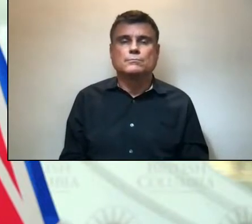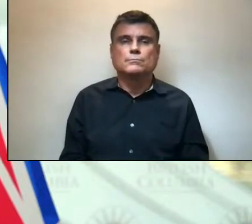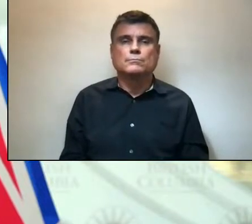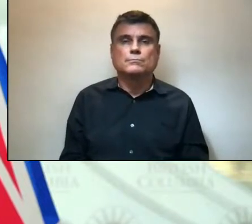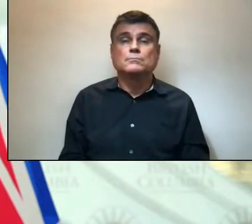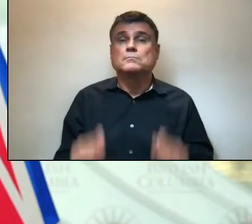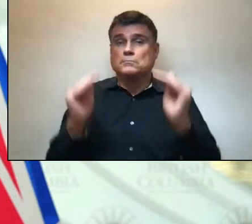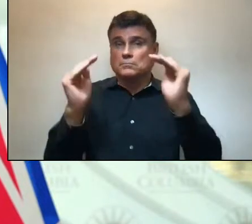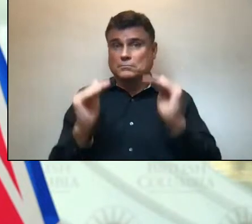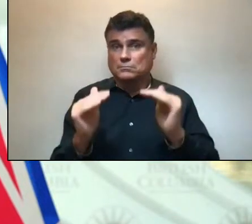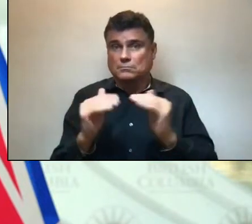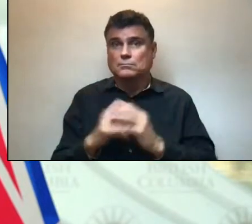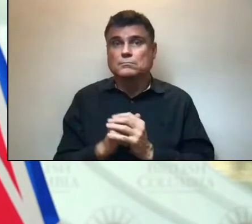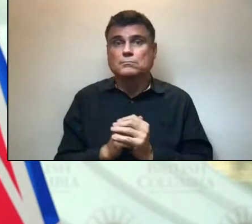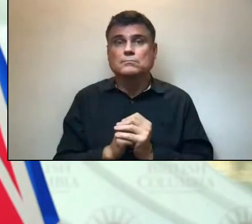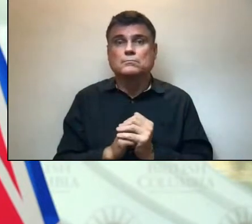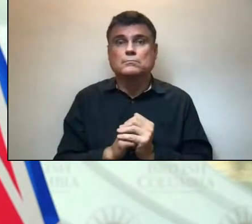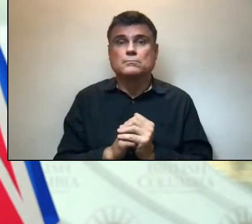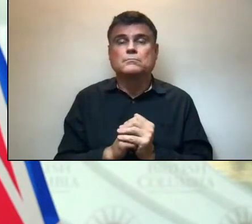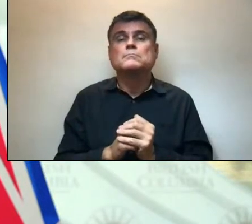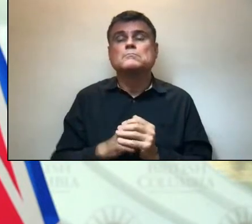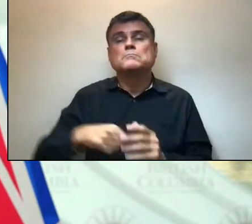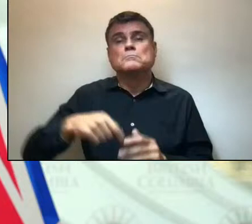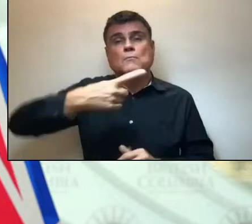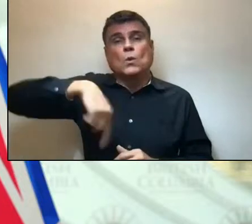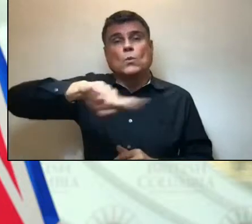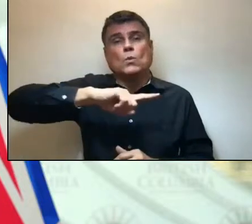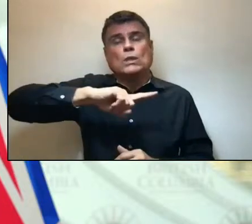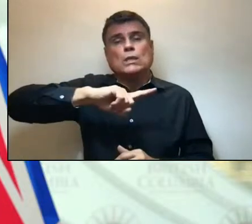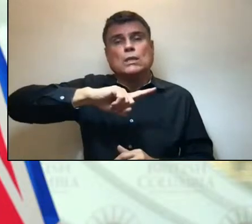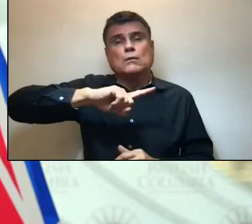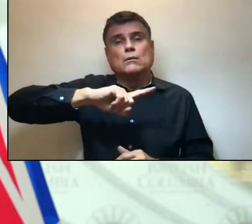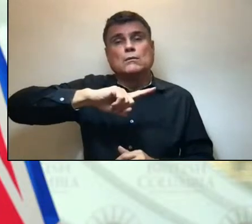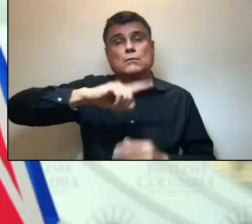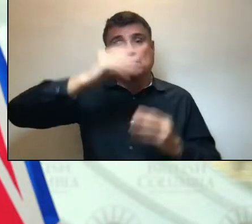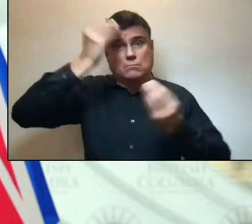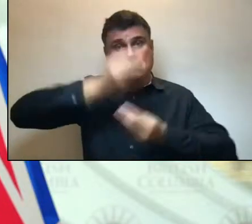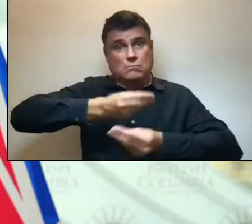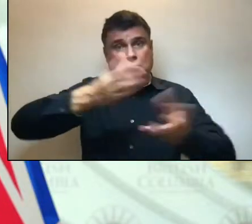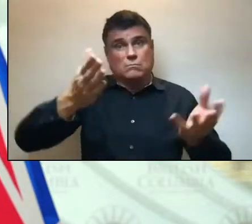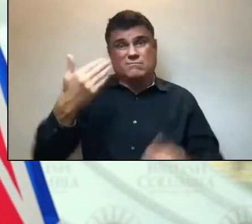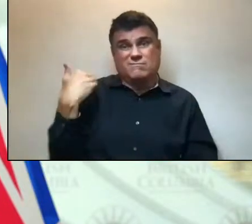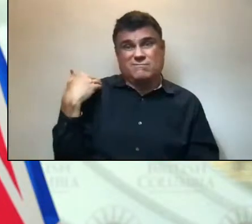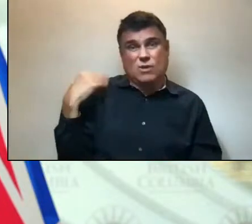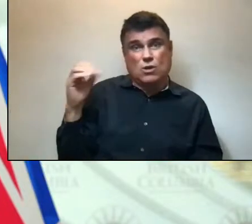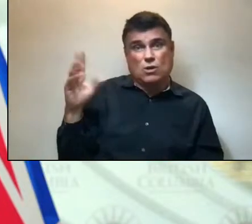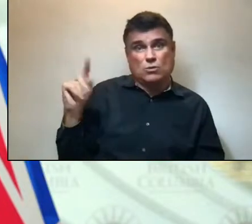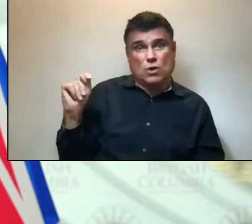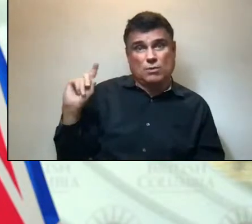to from the time of our announcement of the campaign, the end of October, to now, to do